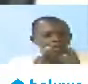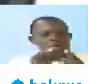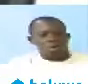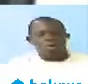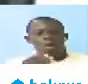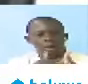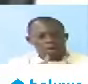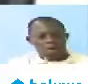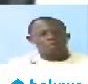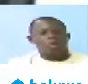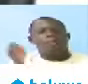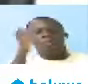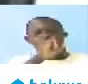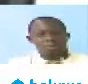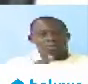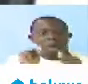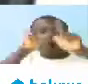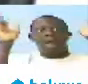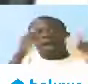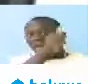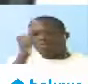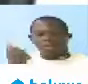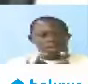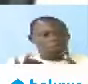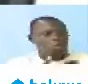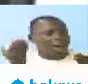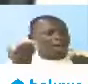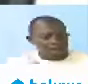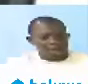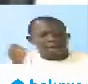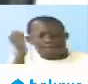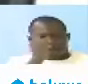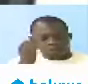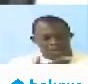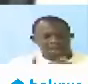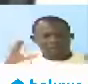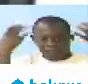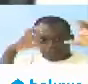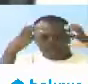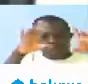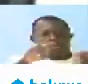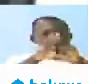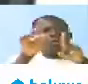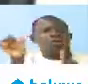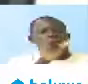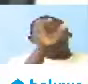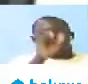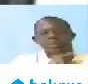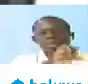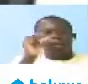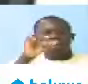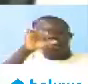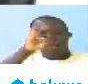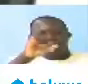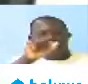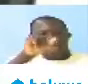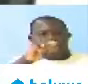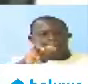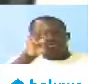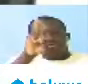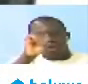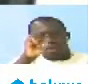Because he was aware of everything, because at that time he had a problem with Samuel Doe. Because